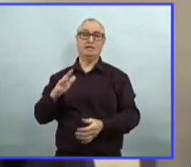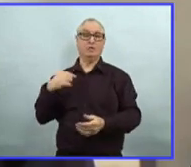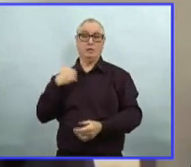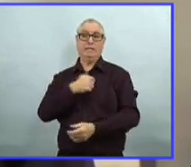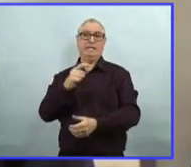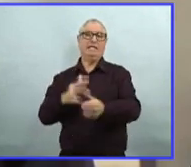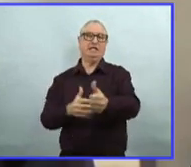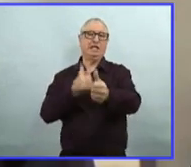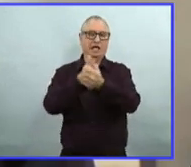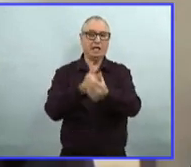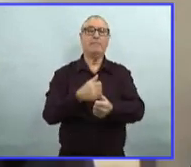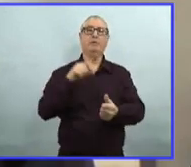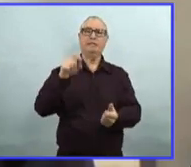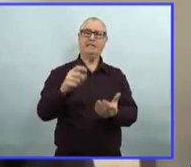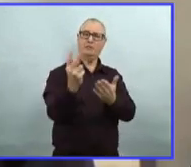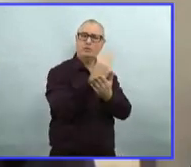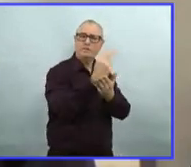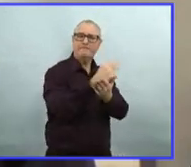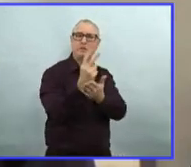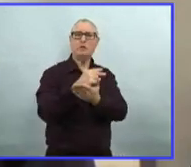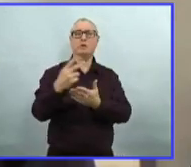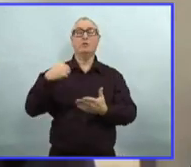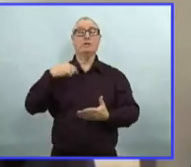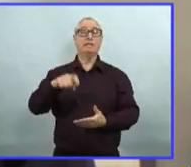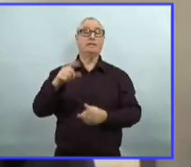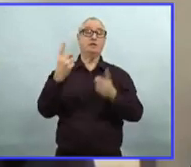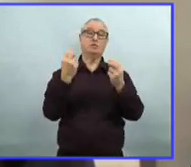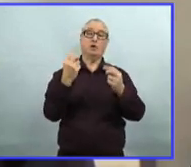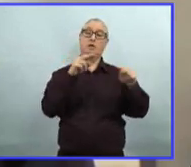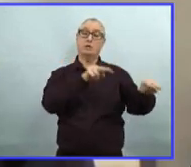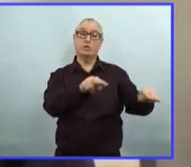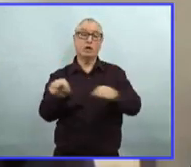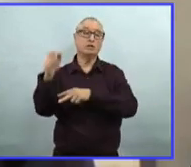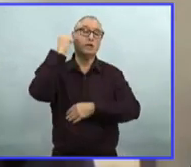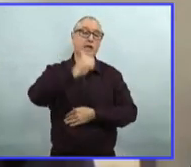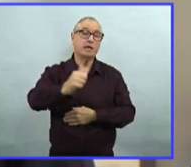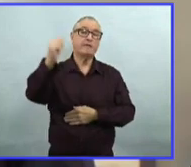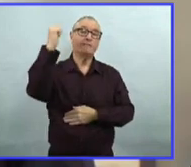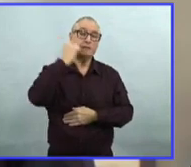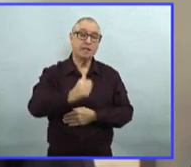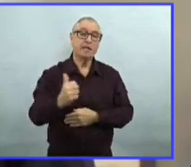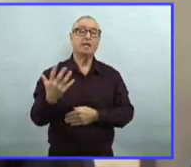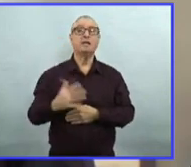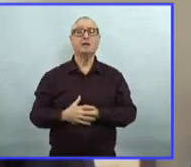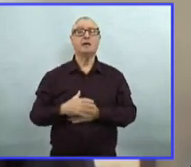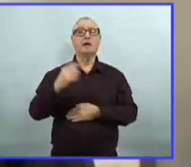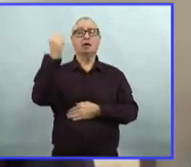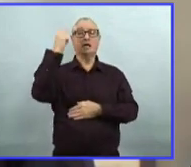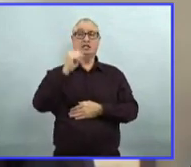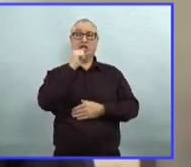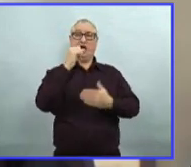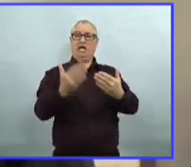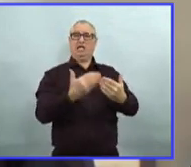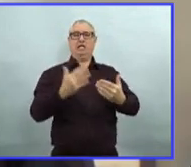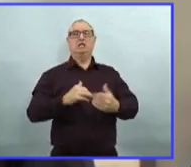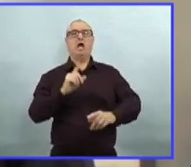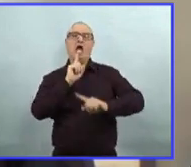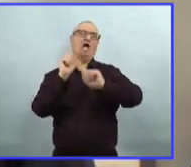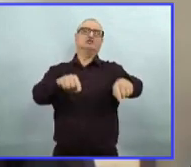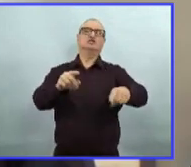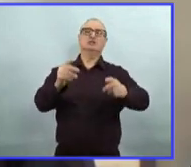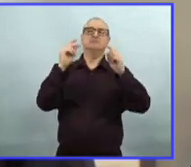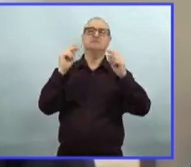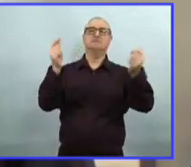things, daily. But it's to think that it's just a black or white answer on any of these